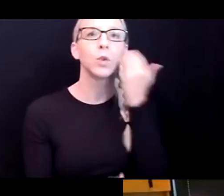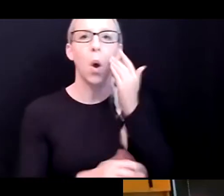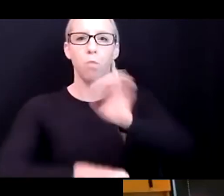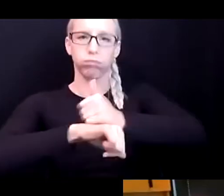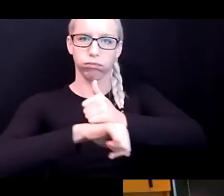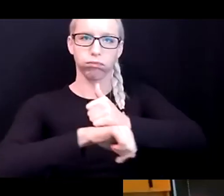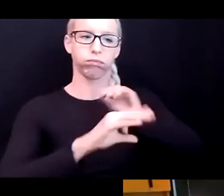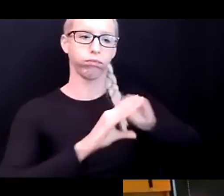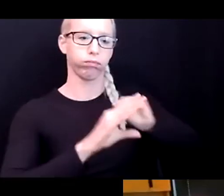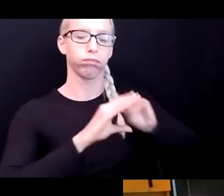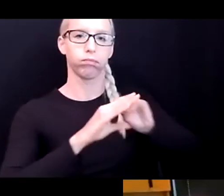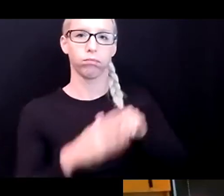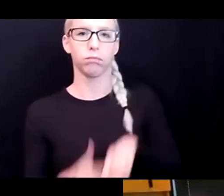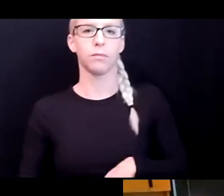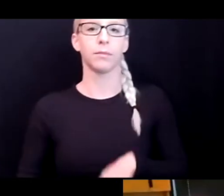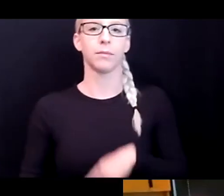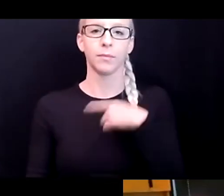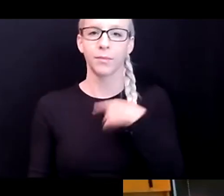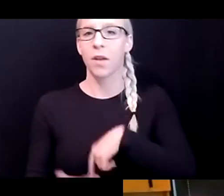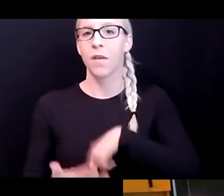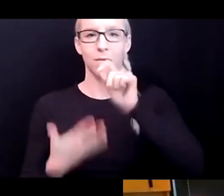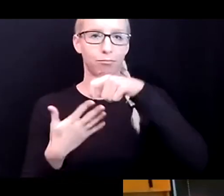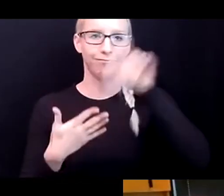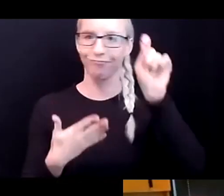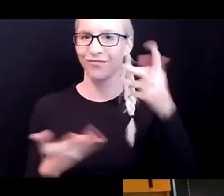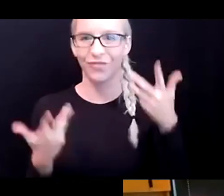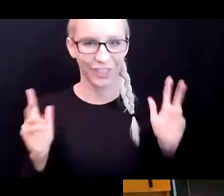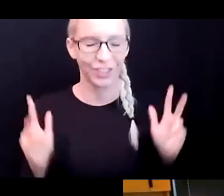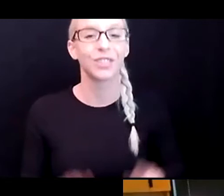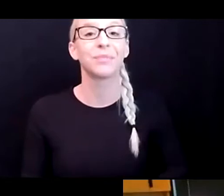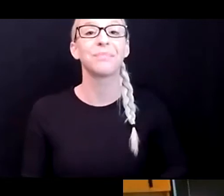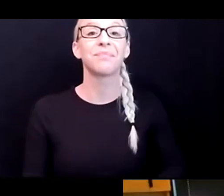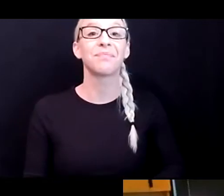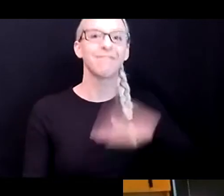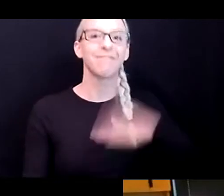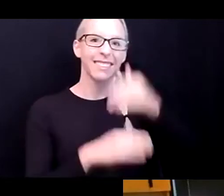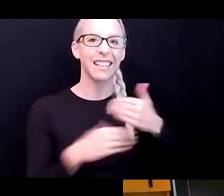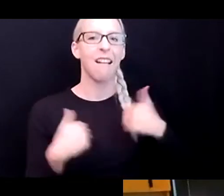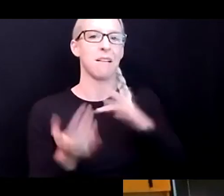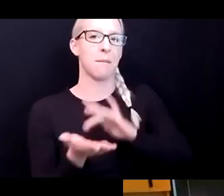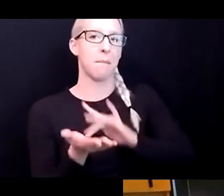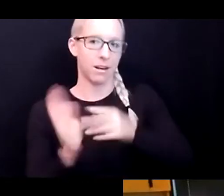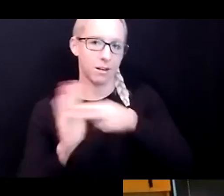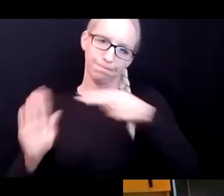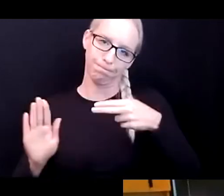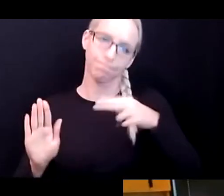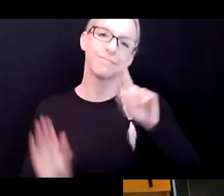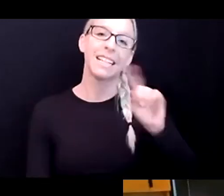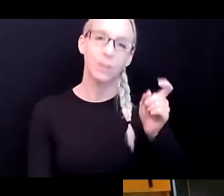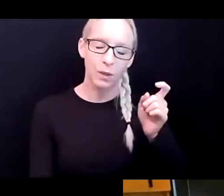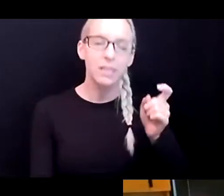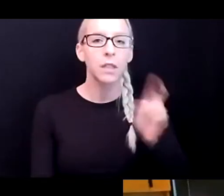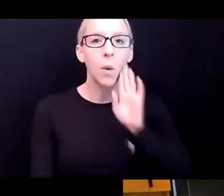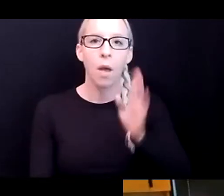box off. We're finished with that. He received an additional medical diagnosis a few years ago that we know is going to impact him for the